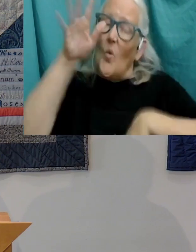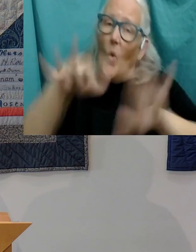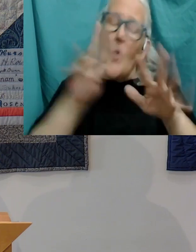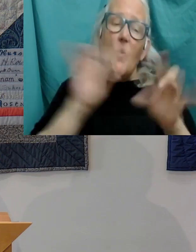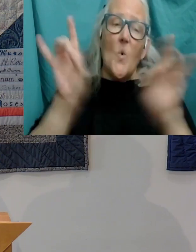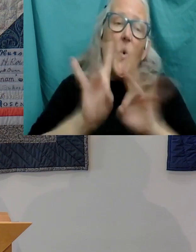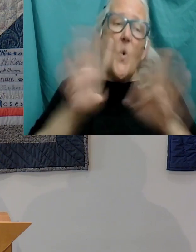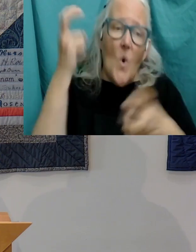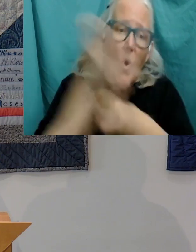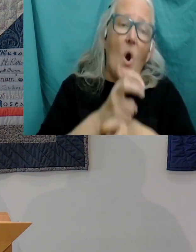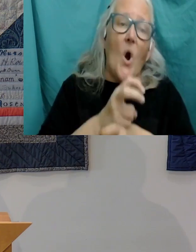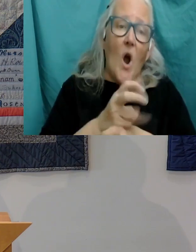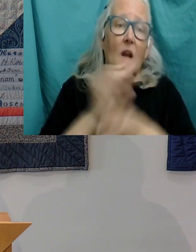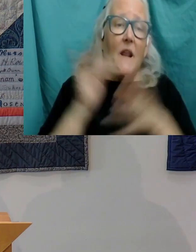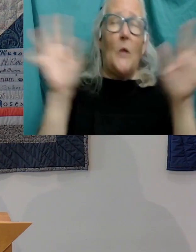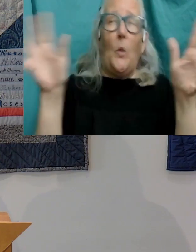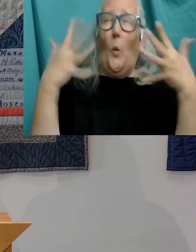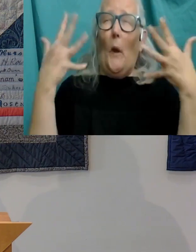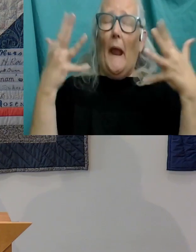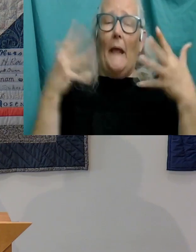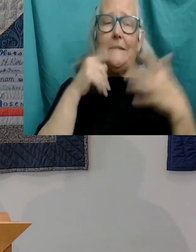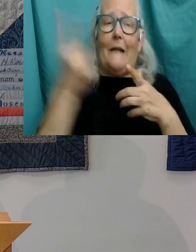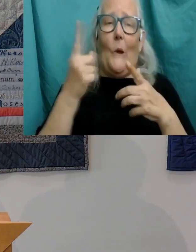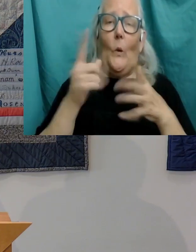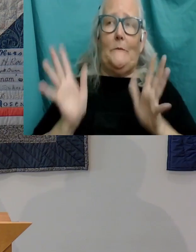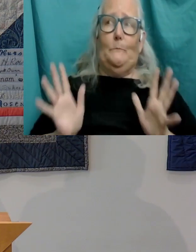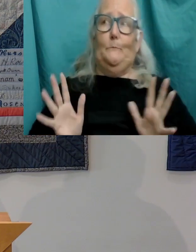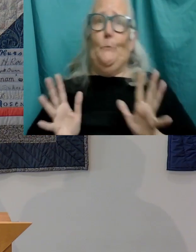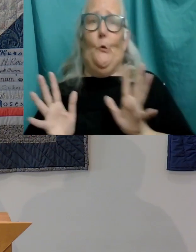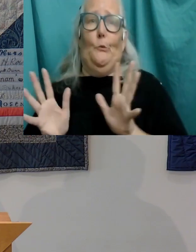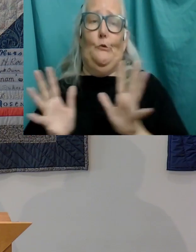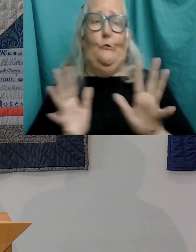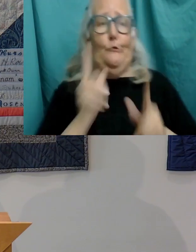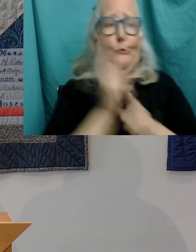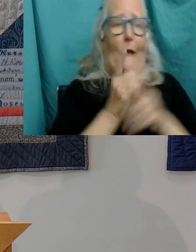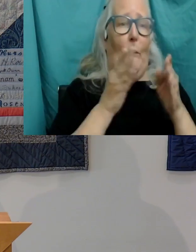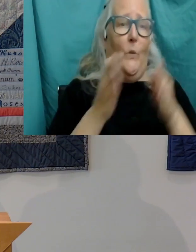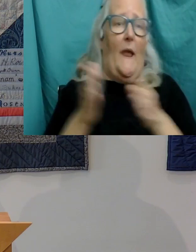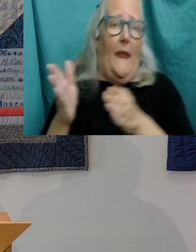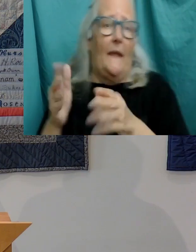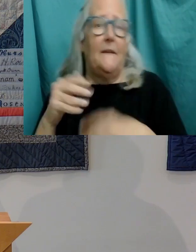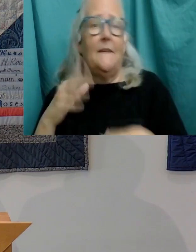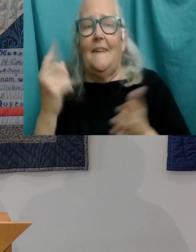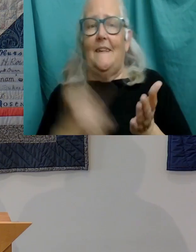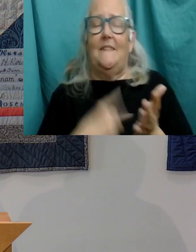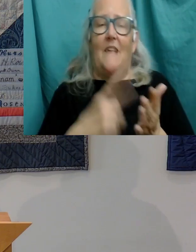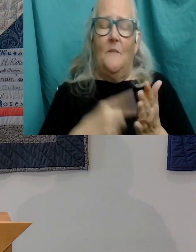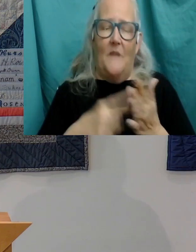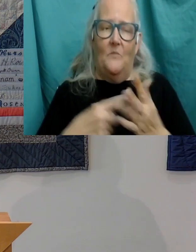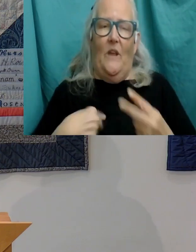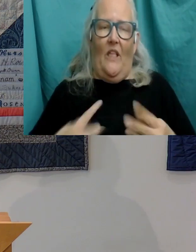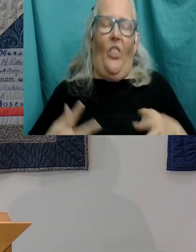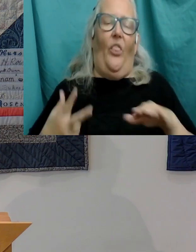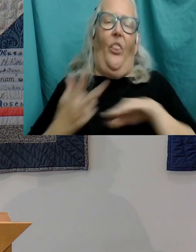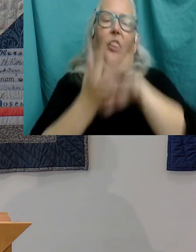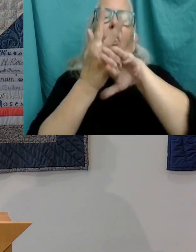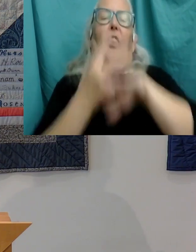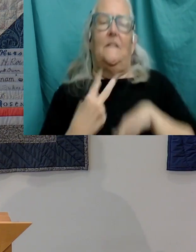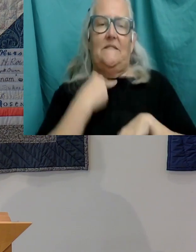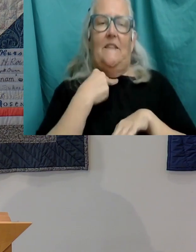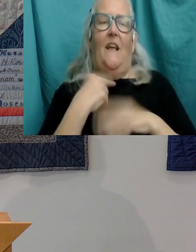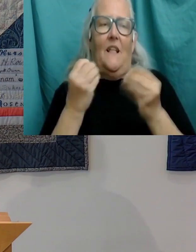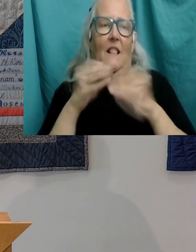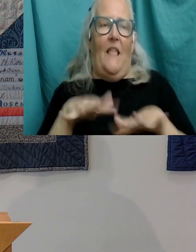current may not always push us the direction we long to go. Sometimes we may run aground, but there is another